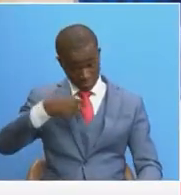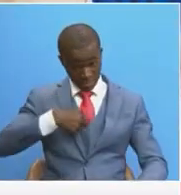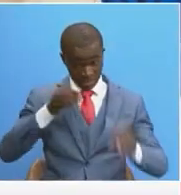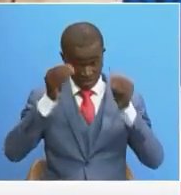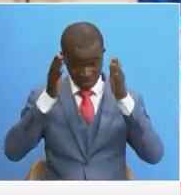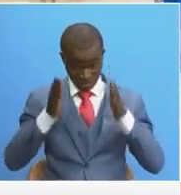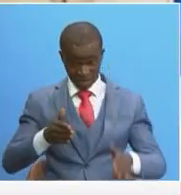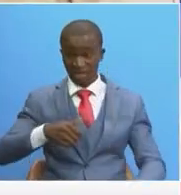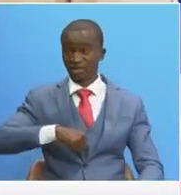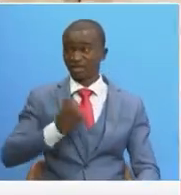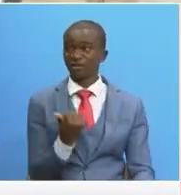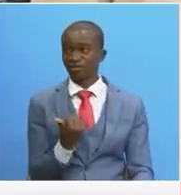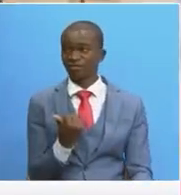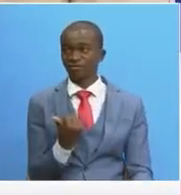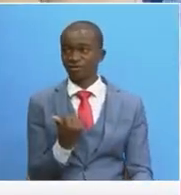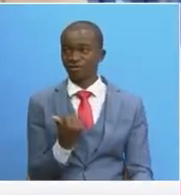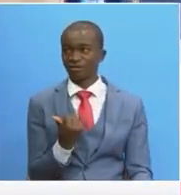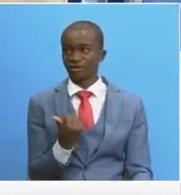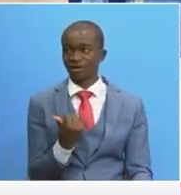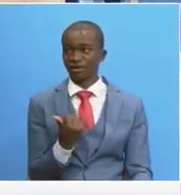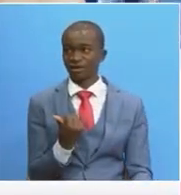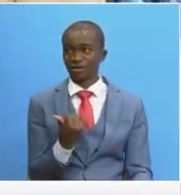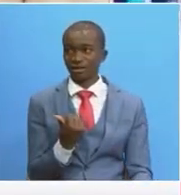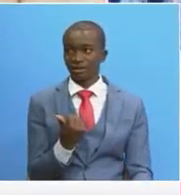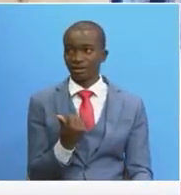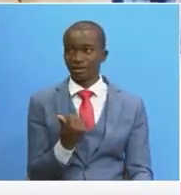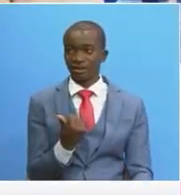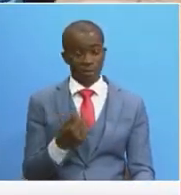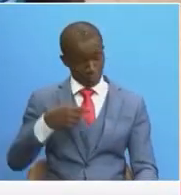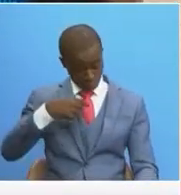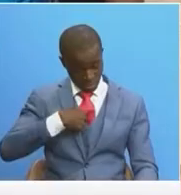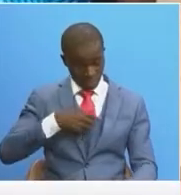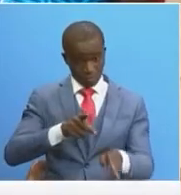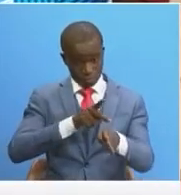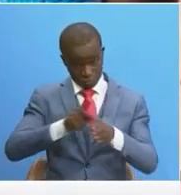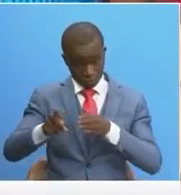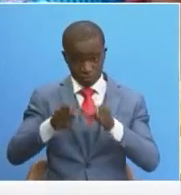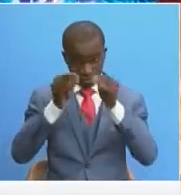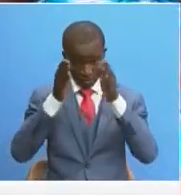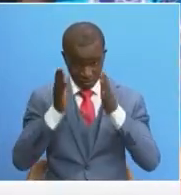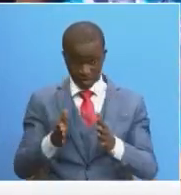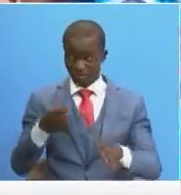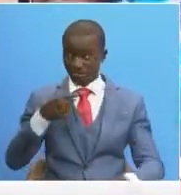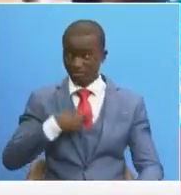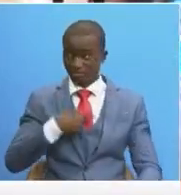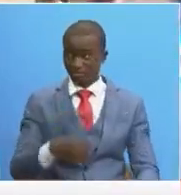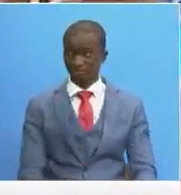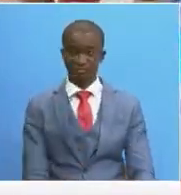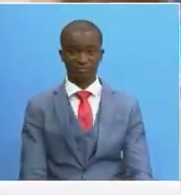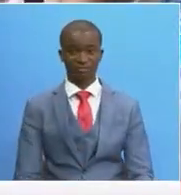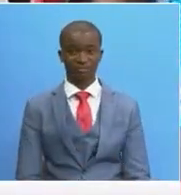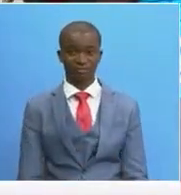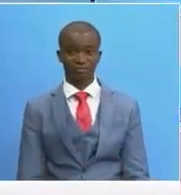stop to be a teacher because it is my professional. Right, Waria, Zanis, in Nazongwe District,